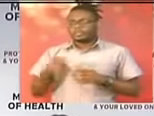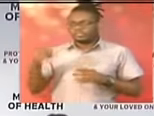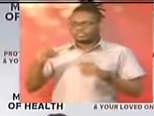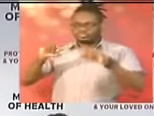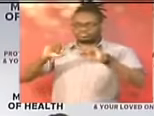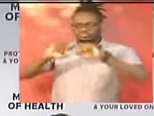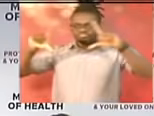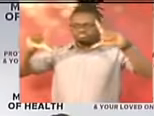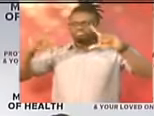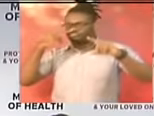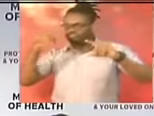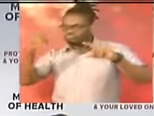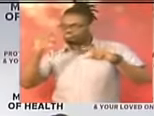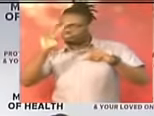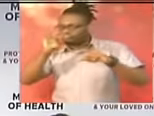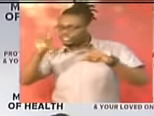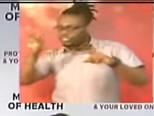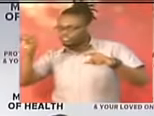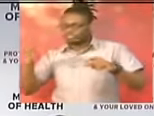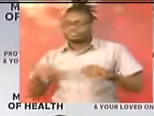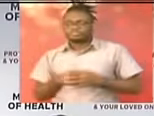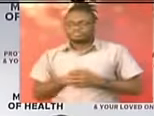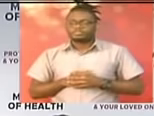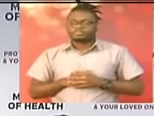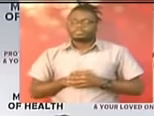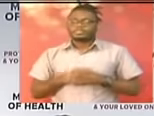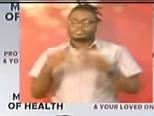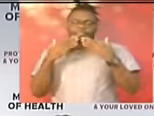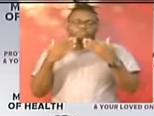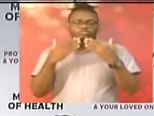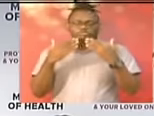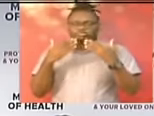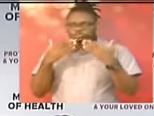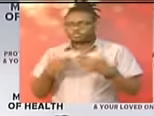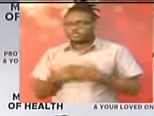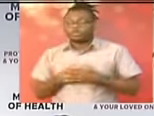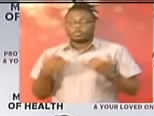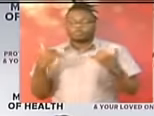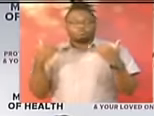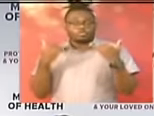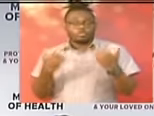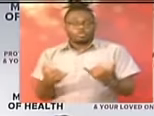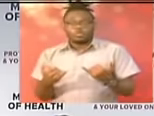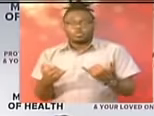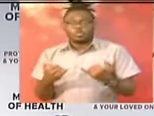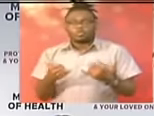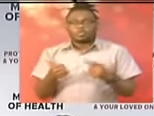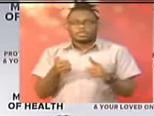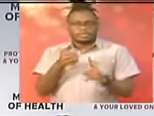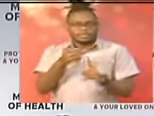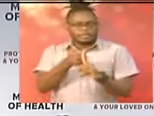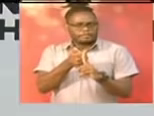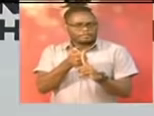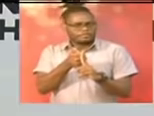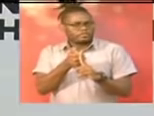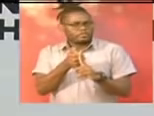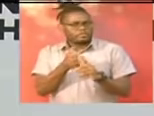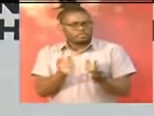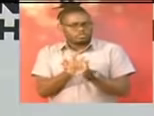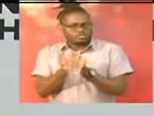Roshan. Ladies and gentlemen, the effect of COVID-19 on the majority of the population has been